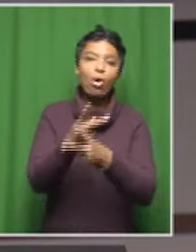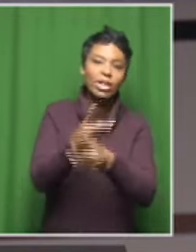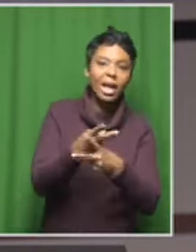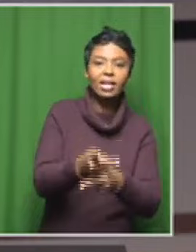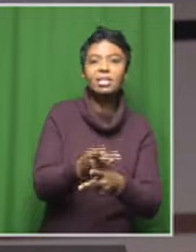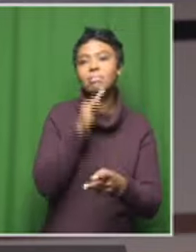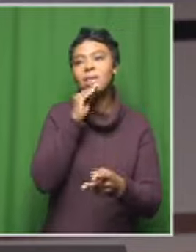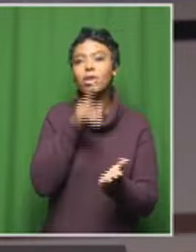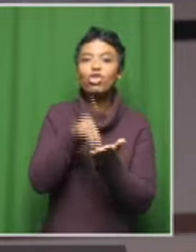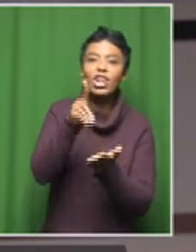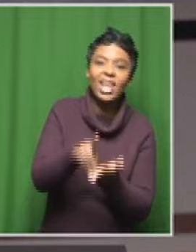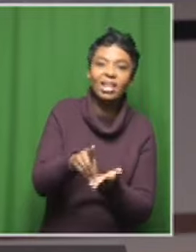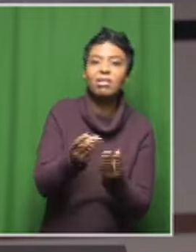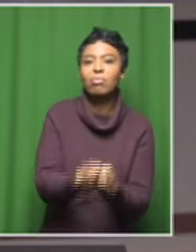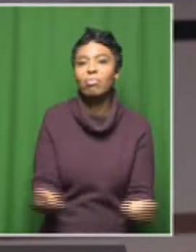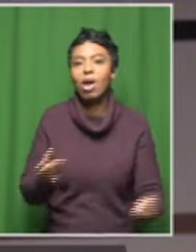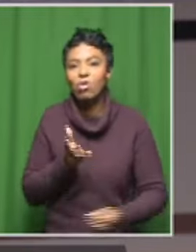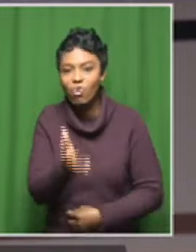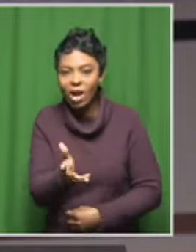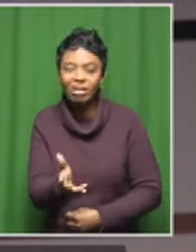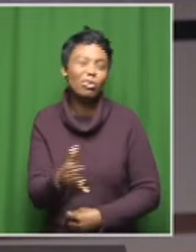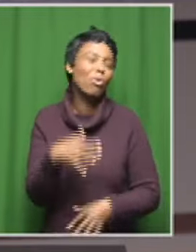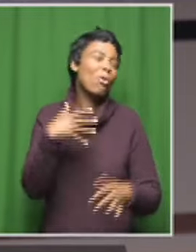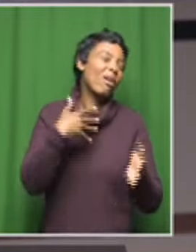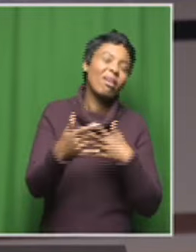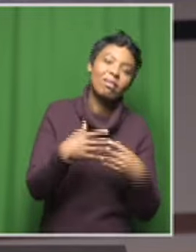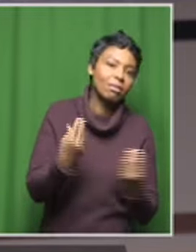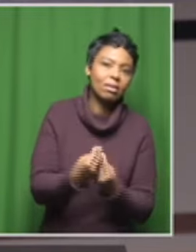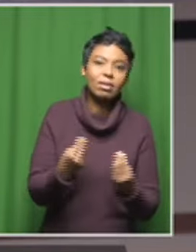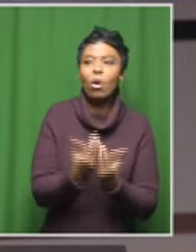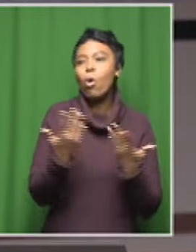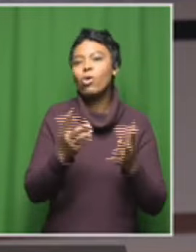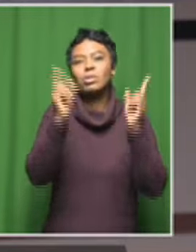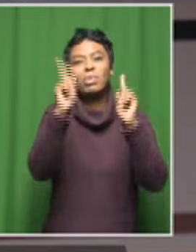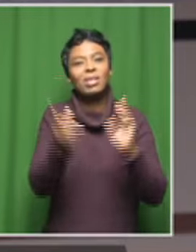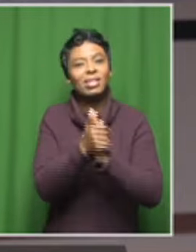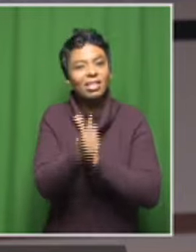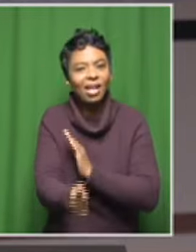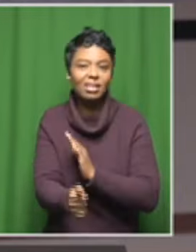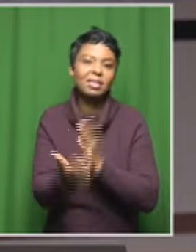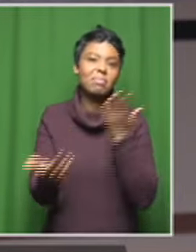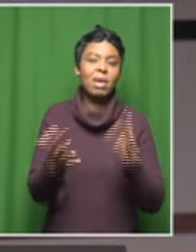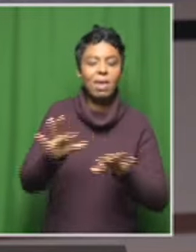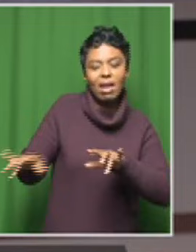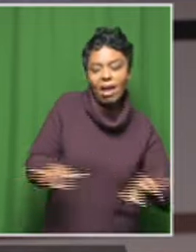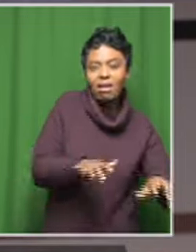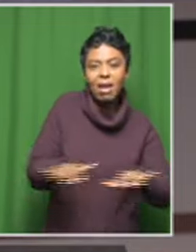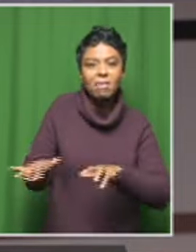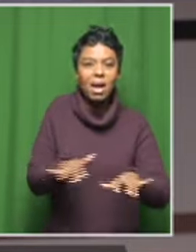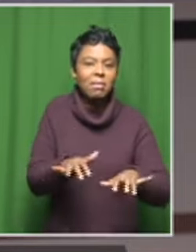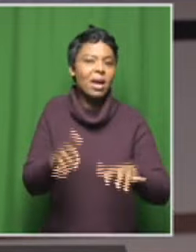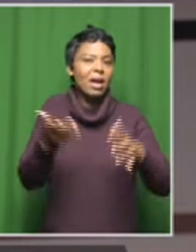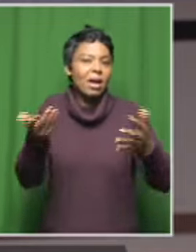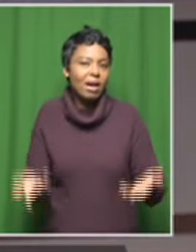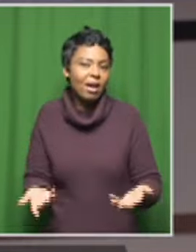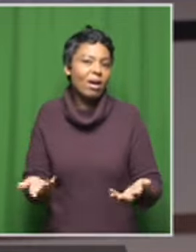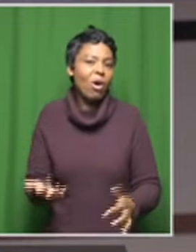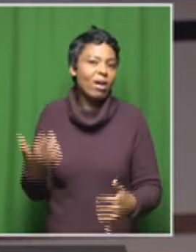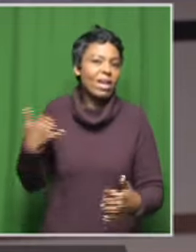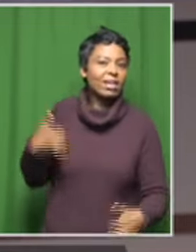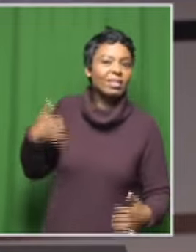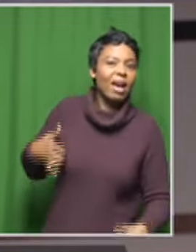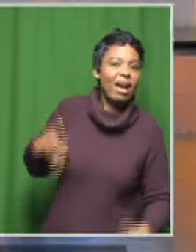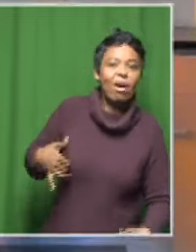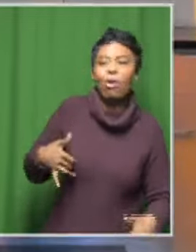donate towards children or events, or you may even have a special skill. Maybe you can play the guitar and you can play for our children in hospital. If